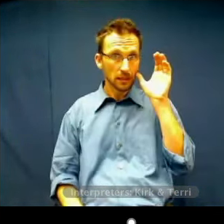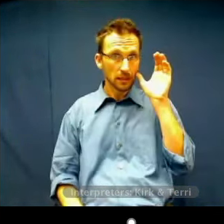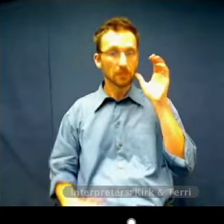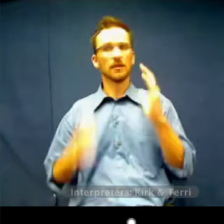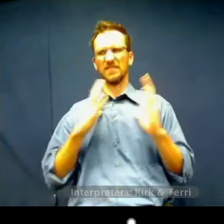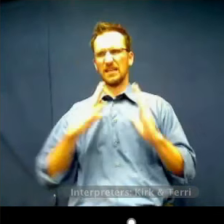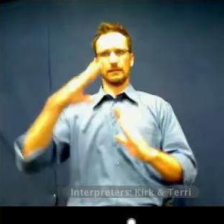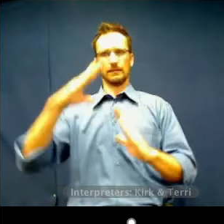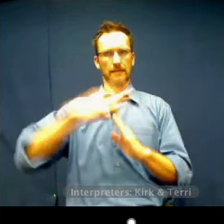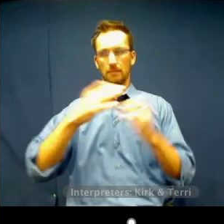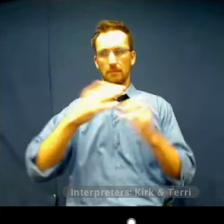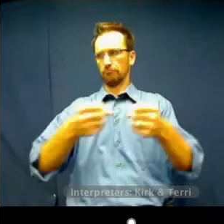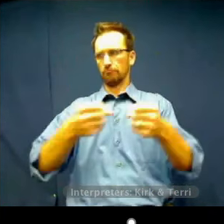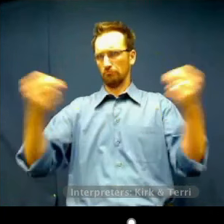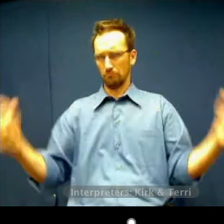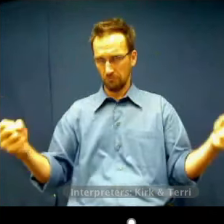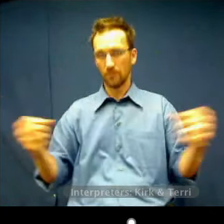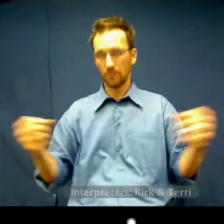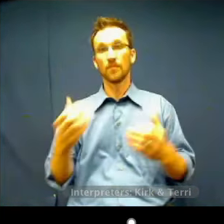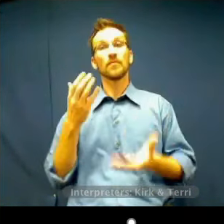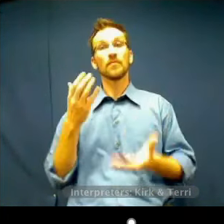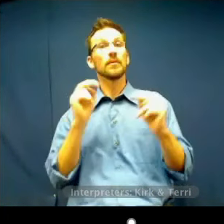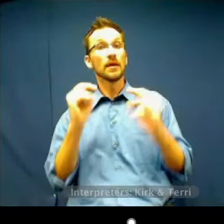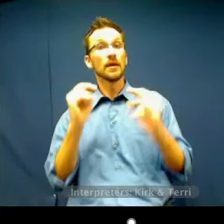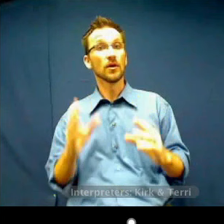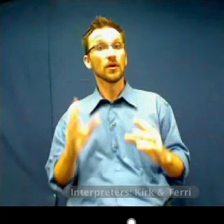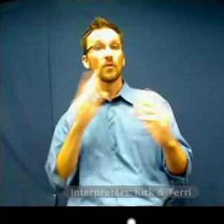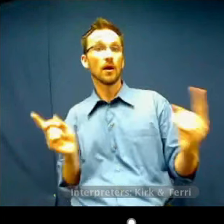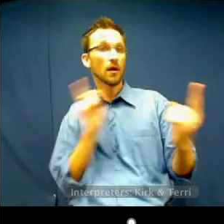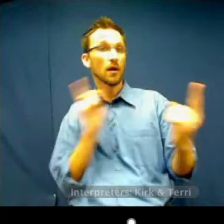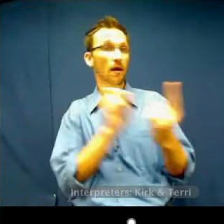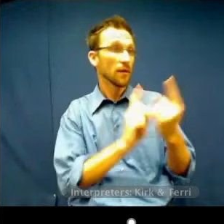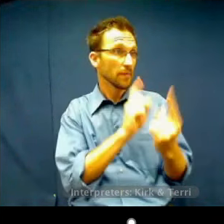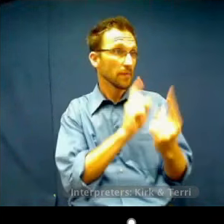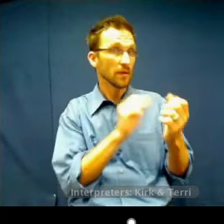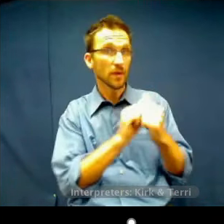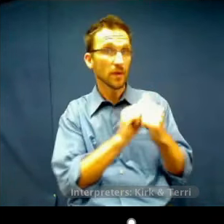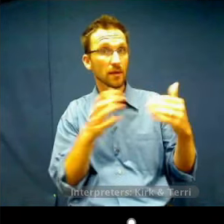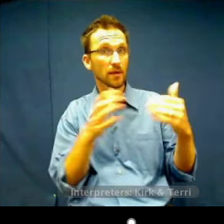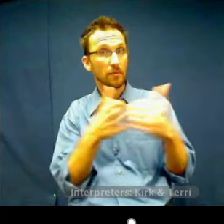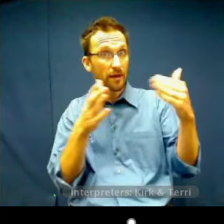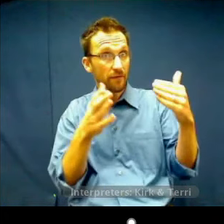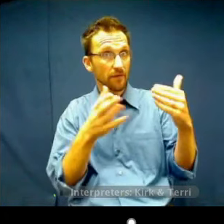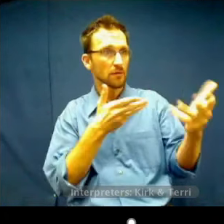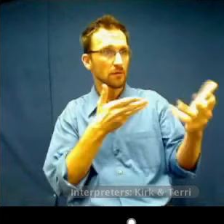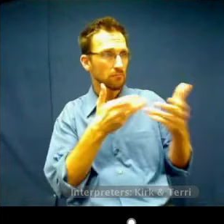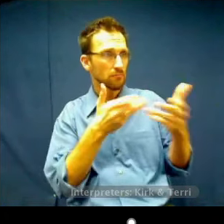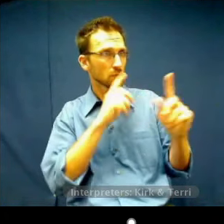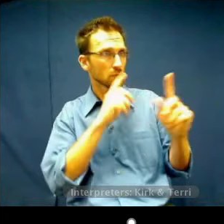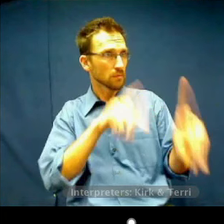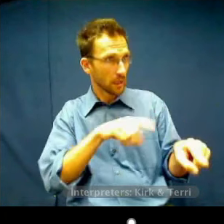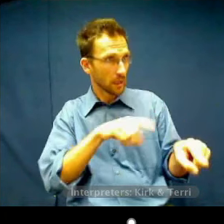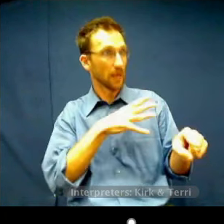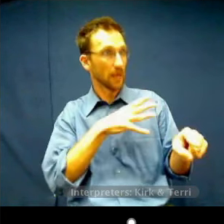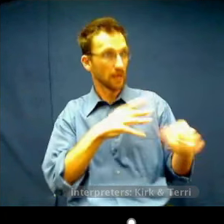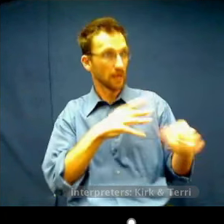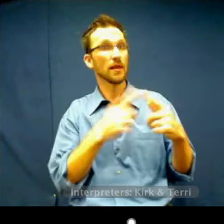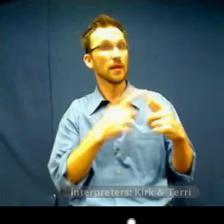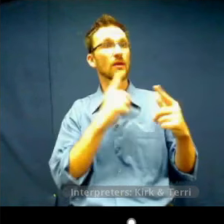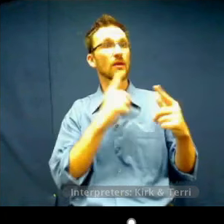may jump from plaintiffs to defend, or plaintiffs to respondents and back. What I